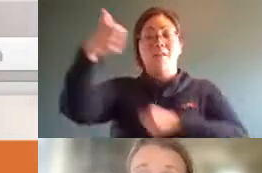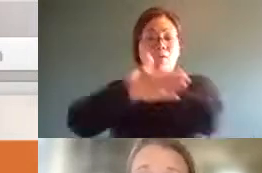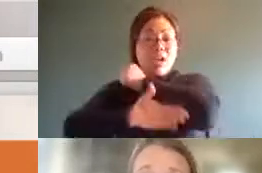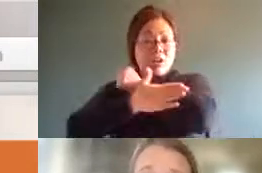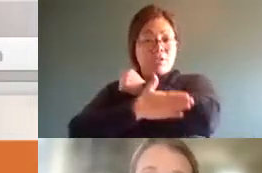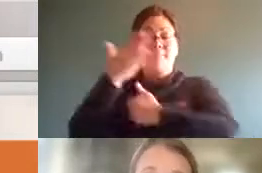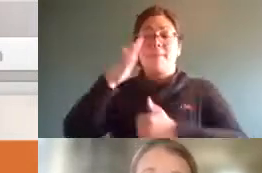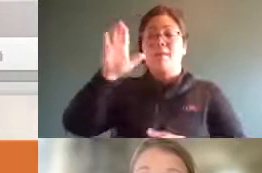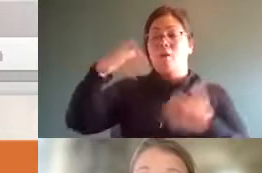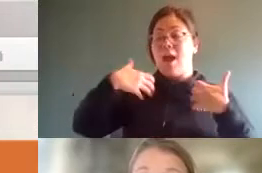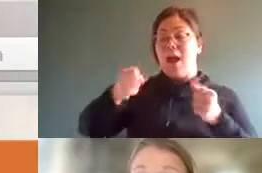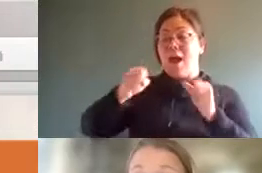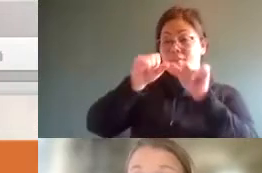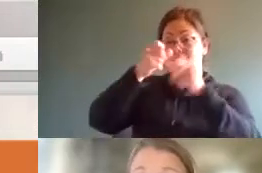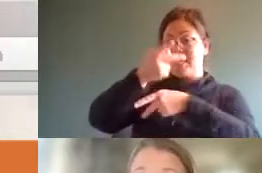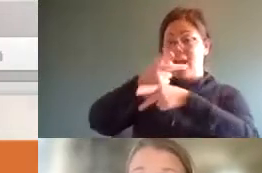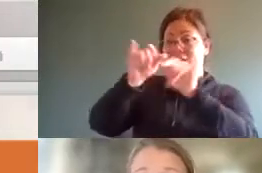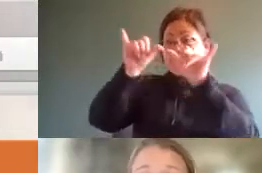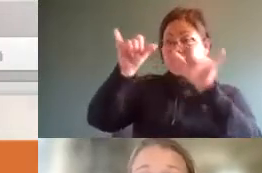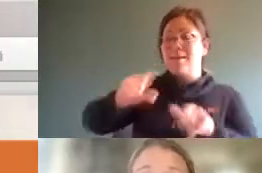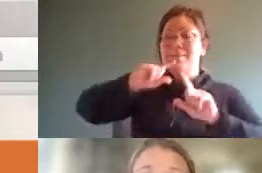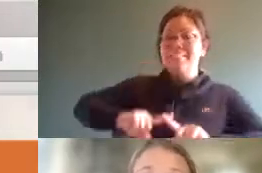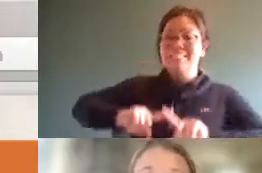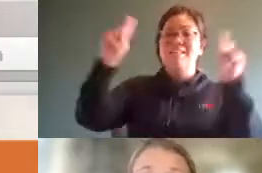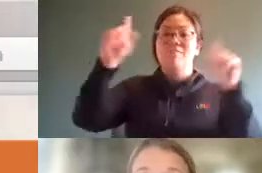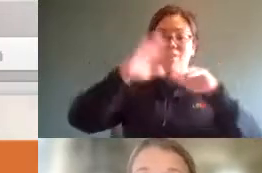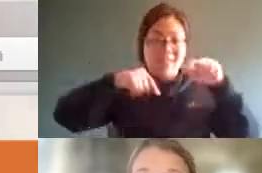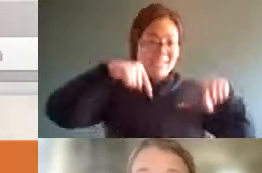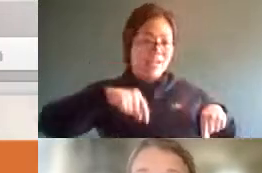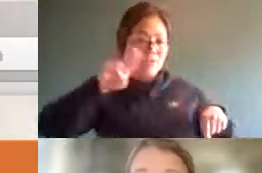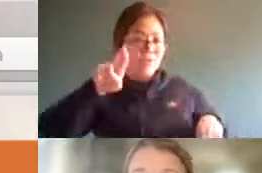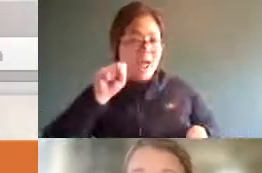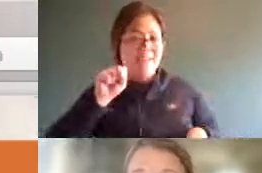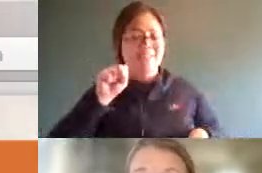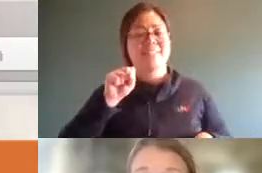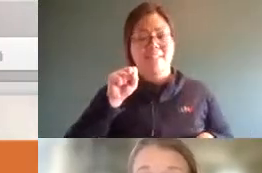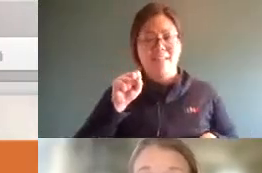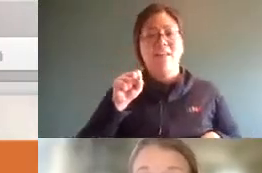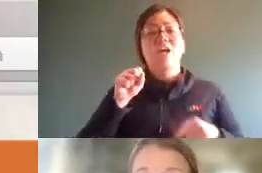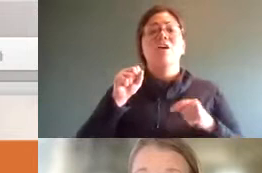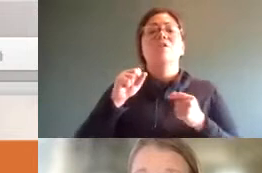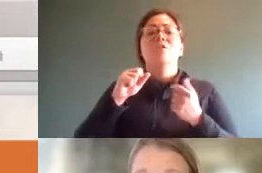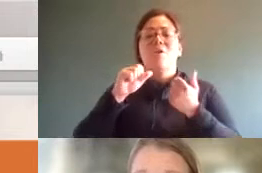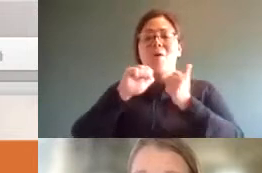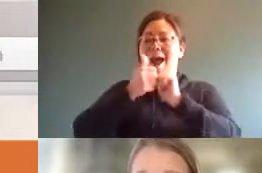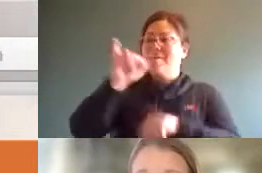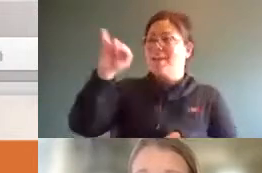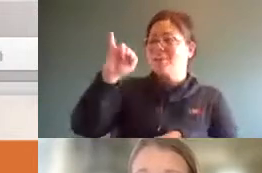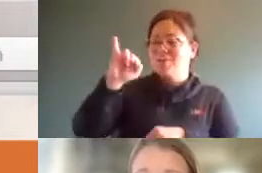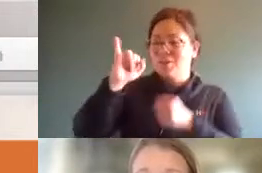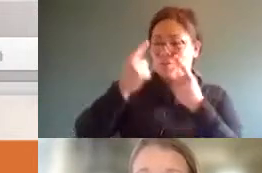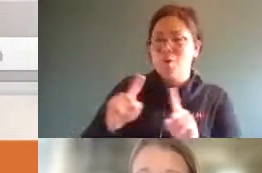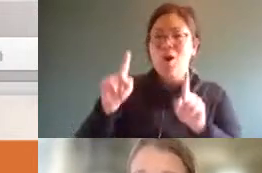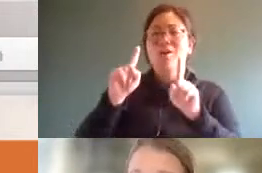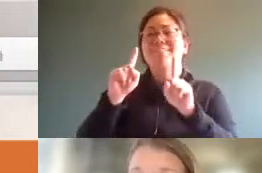the healthcare system is completely different. So explaining how insurance works to